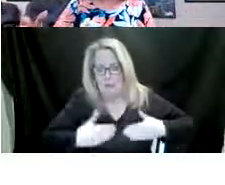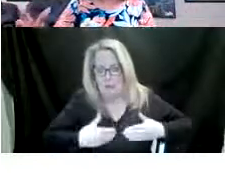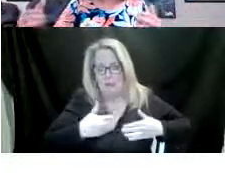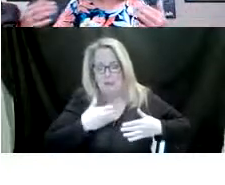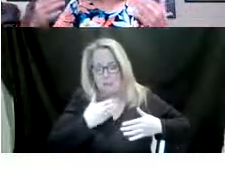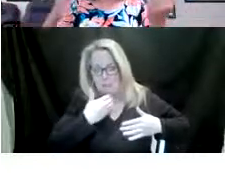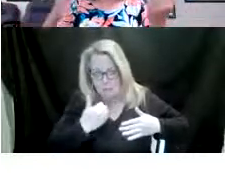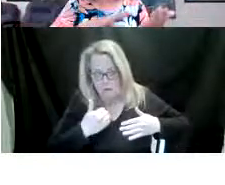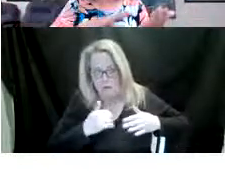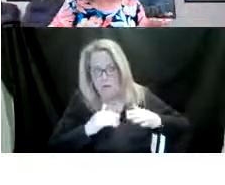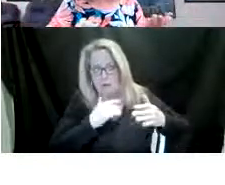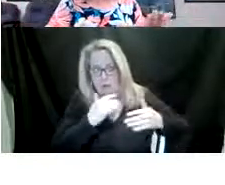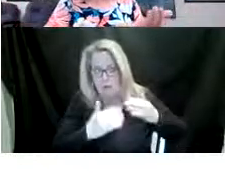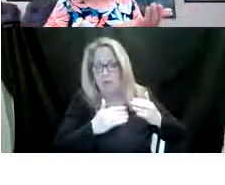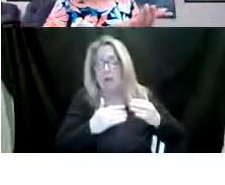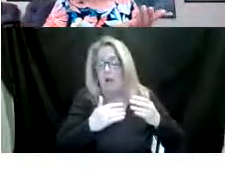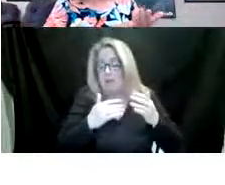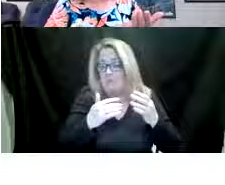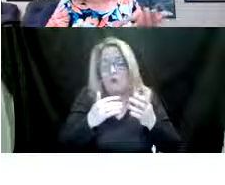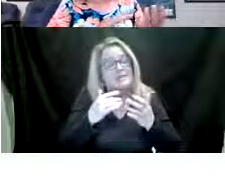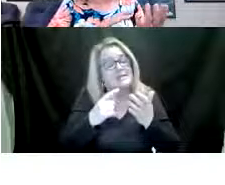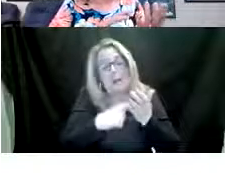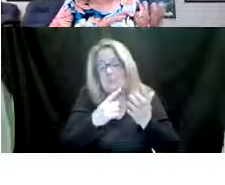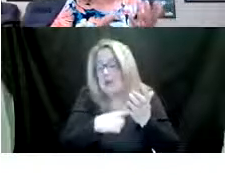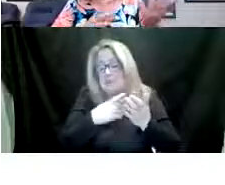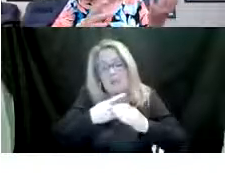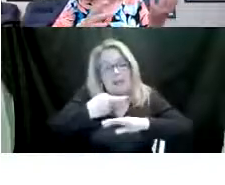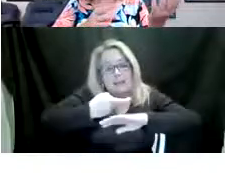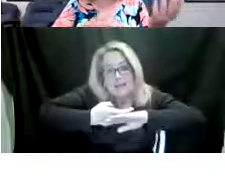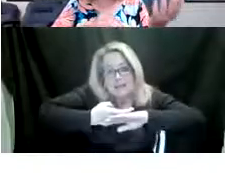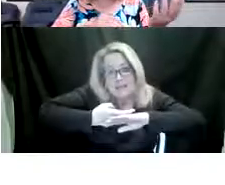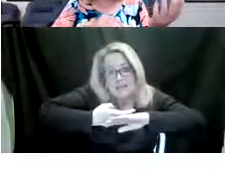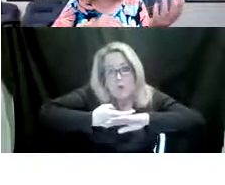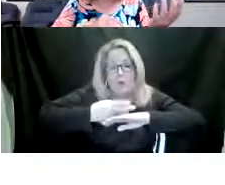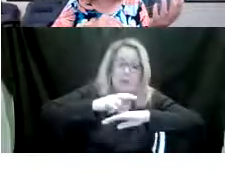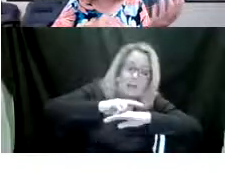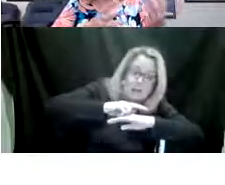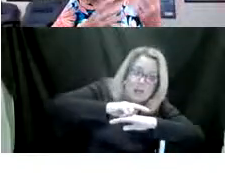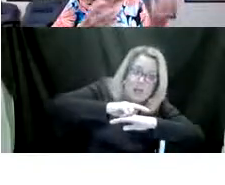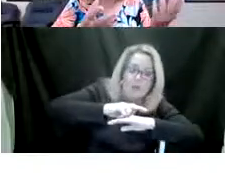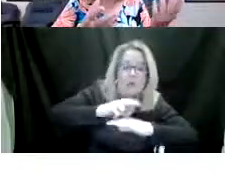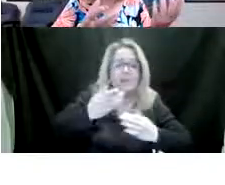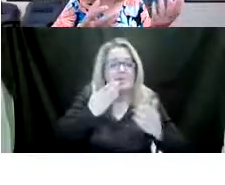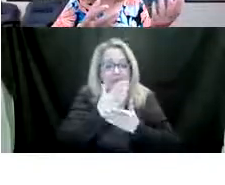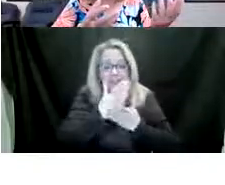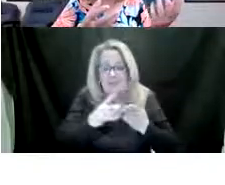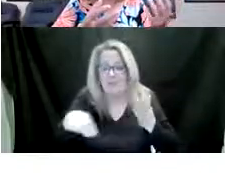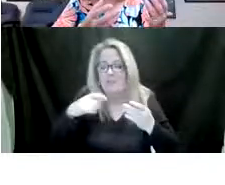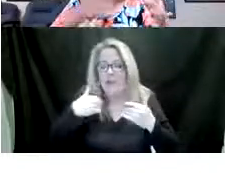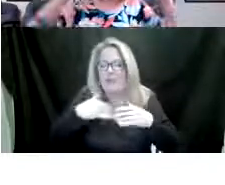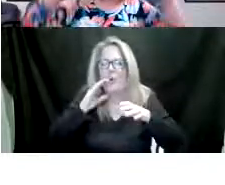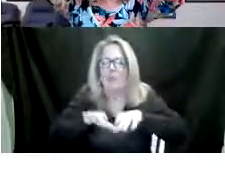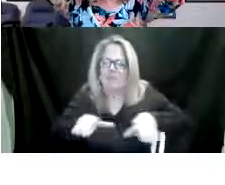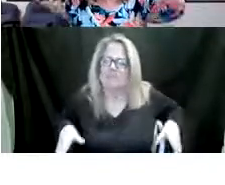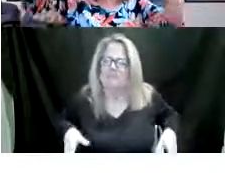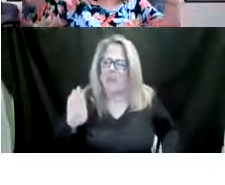more. Even lying down, some children benefit from, for example, a boppy pillow. I'm sure some of you are familiar with